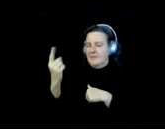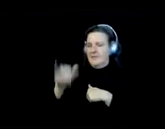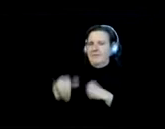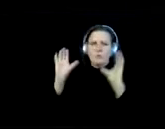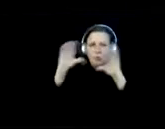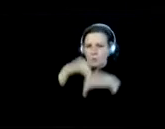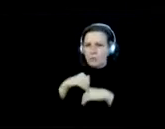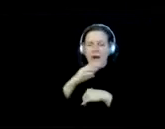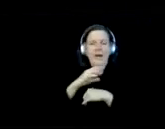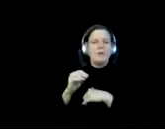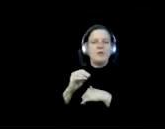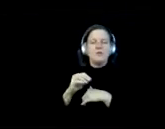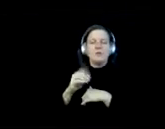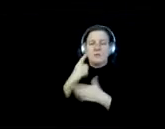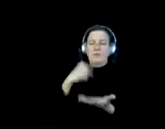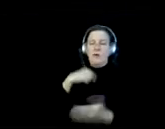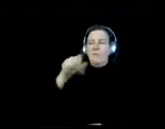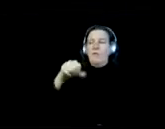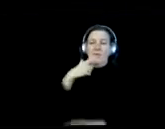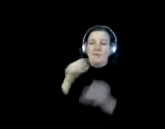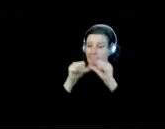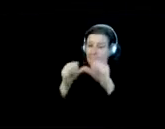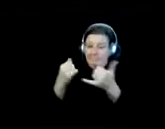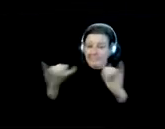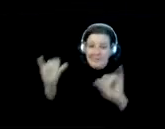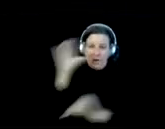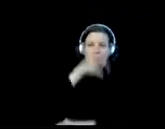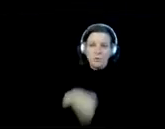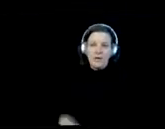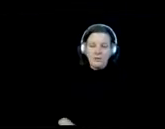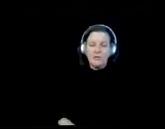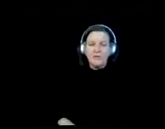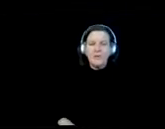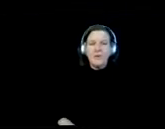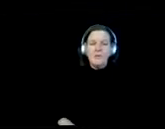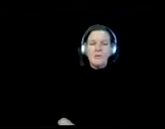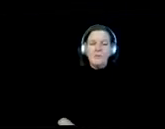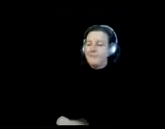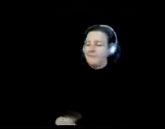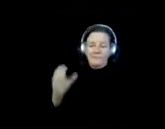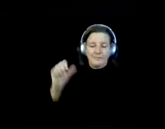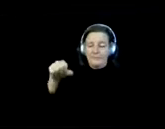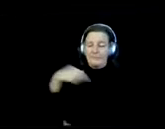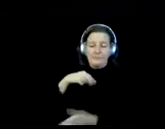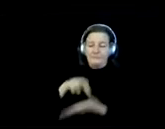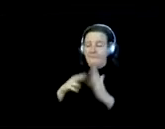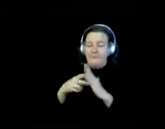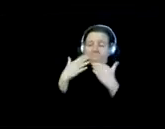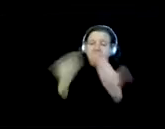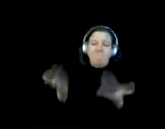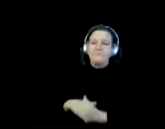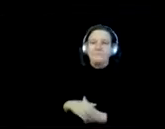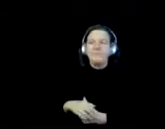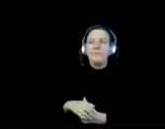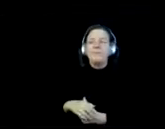and remains strange. And yeah, I mean, I don't know. And